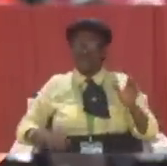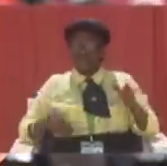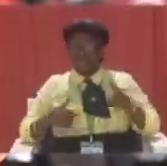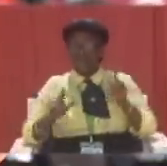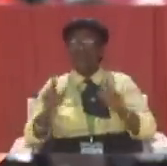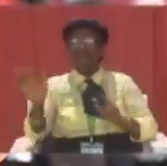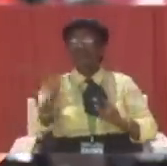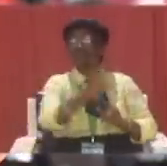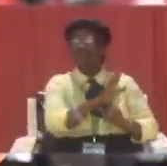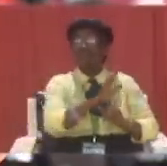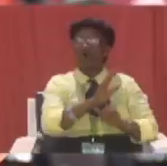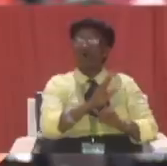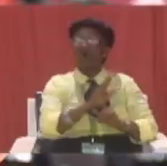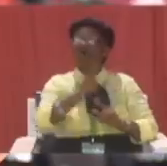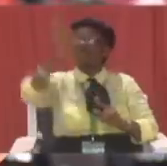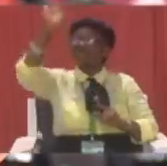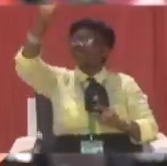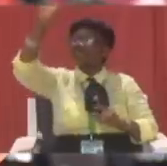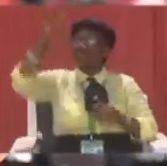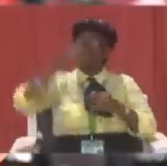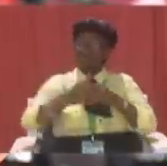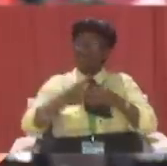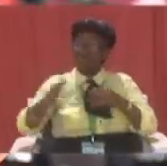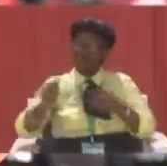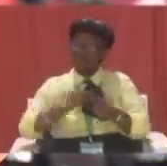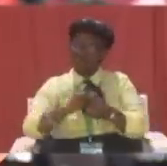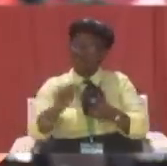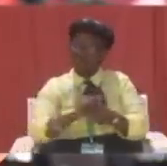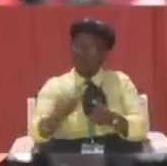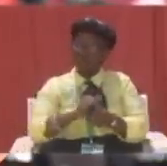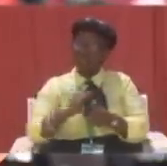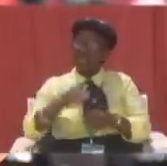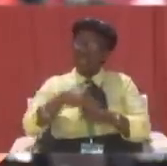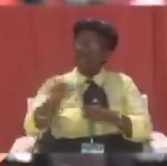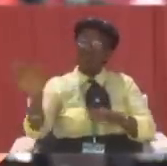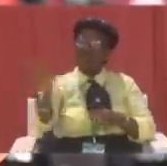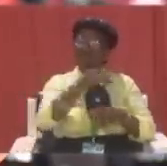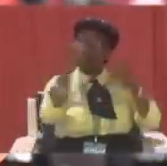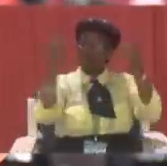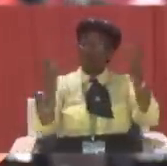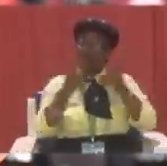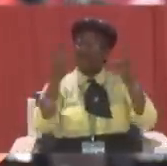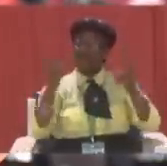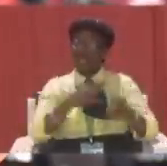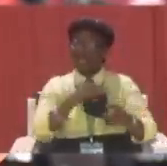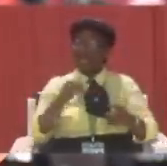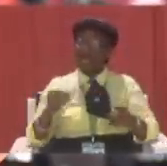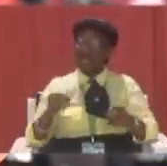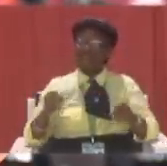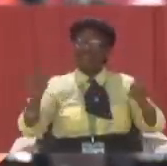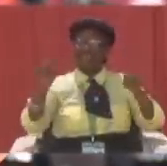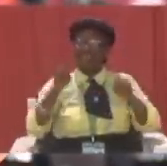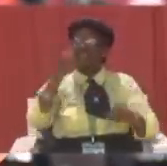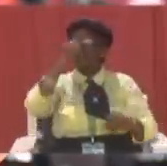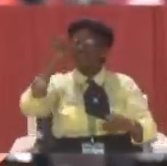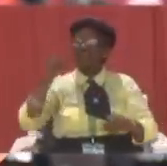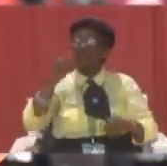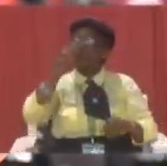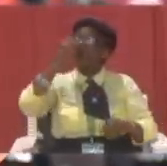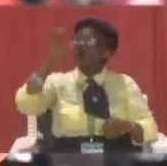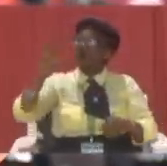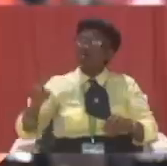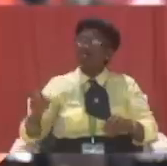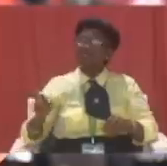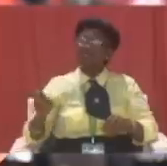that any evil curse that you have inherited or evil curses that you may want to pass on to your children might